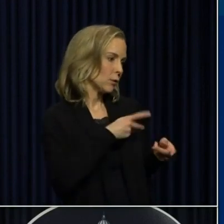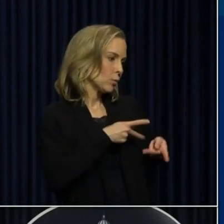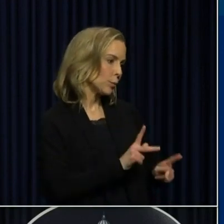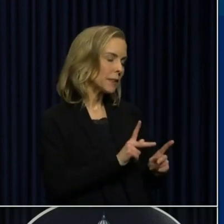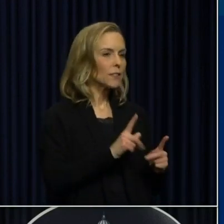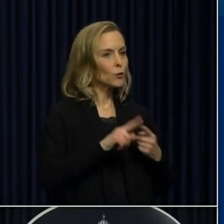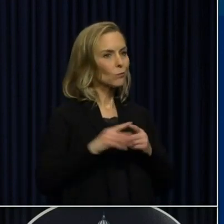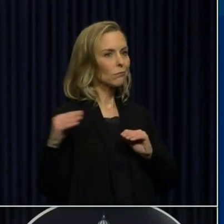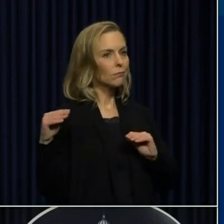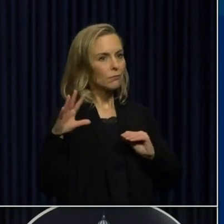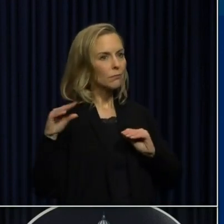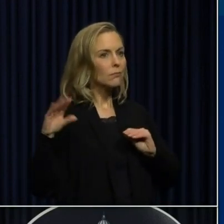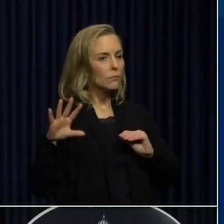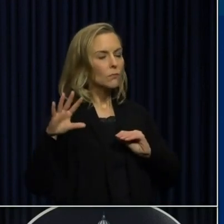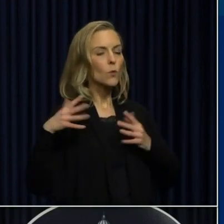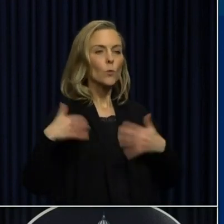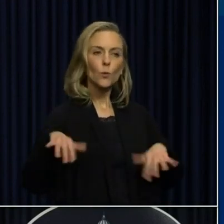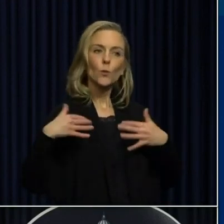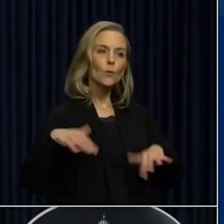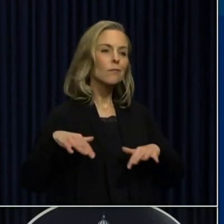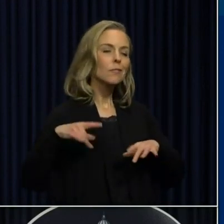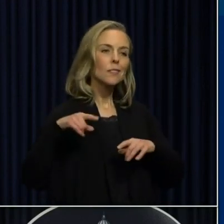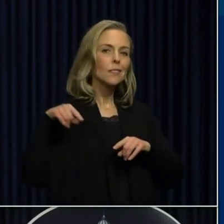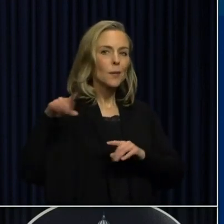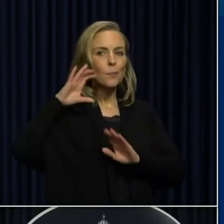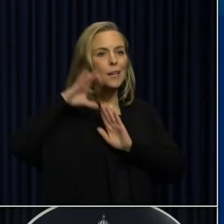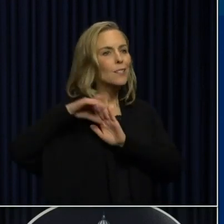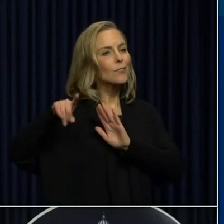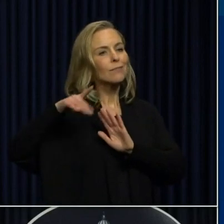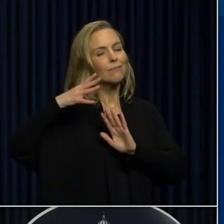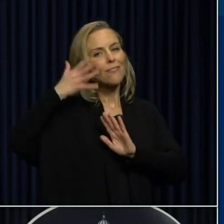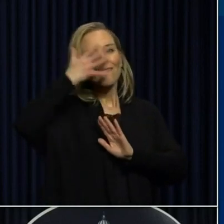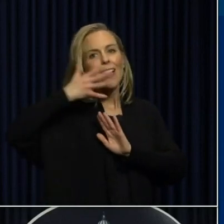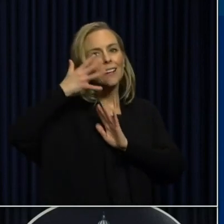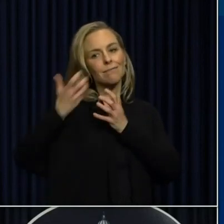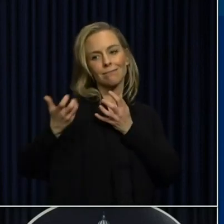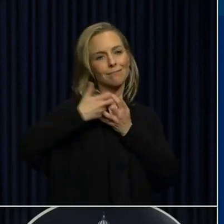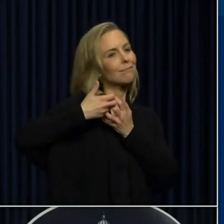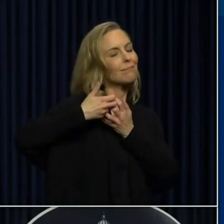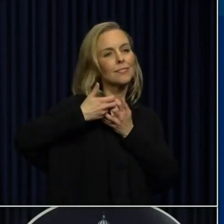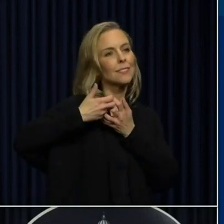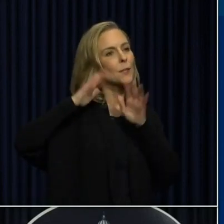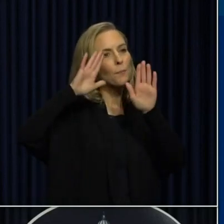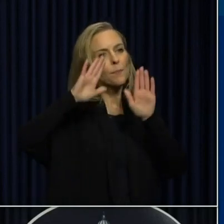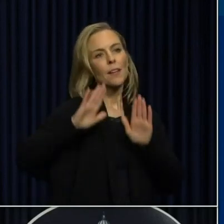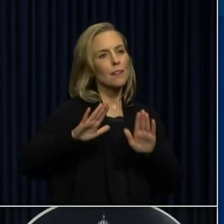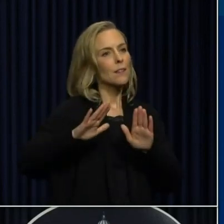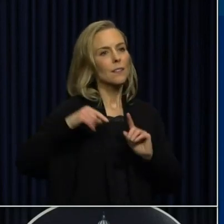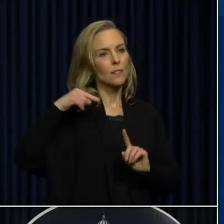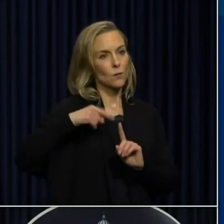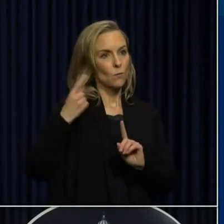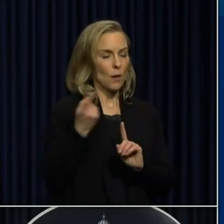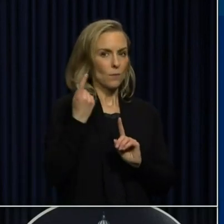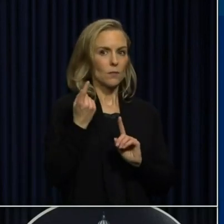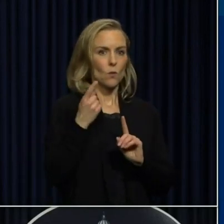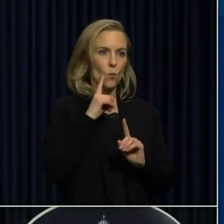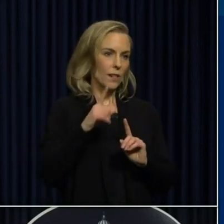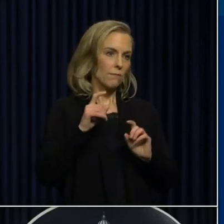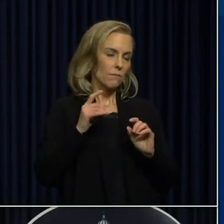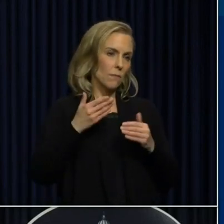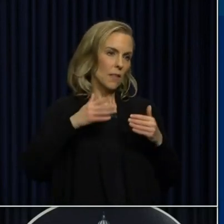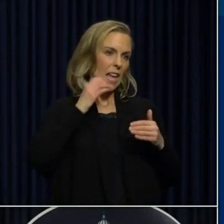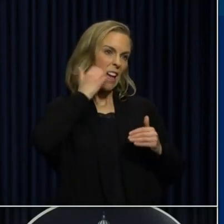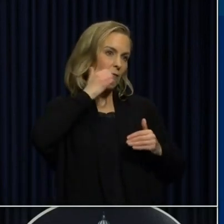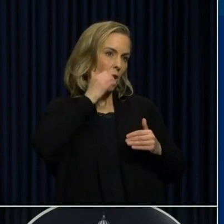an amazing special face on something that each day we might read more as